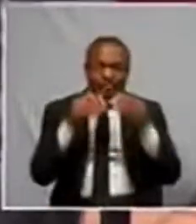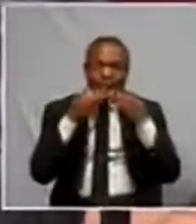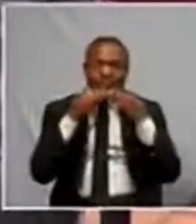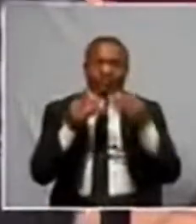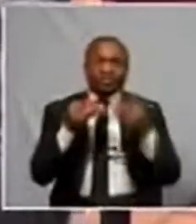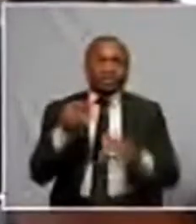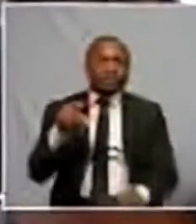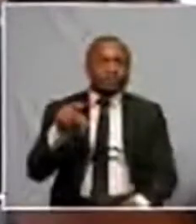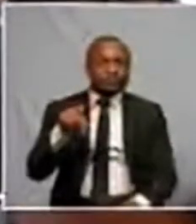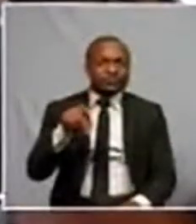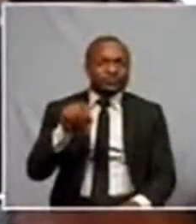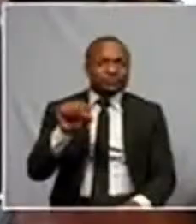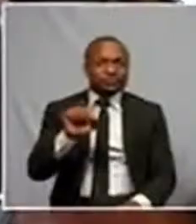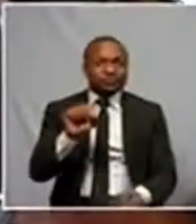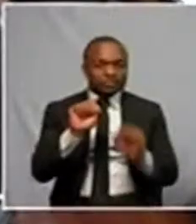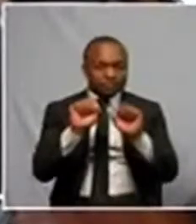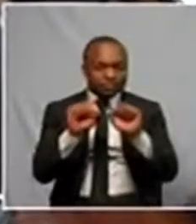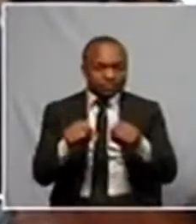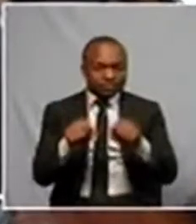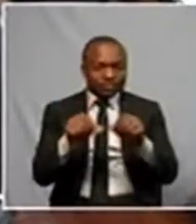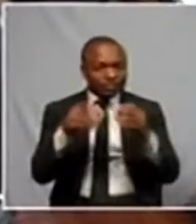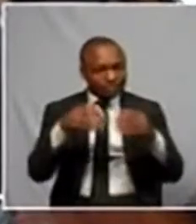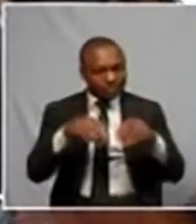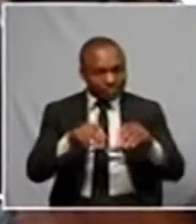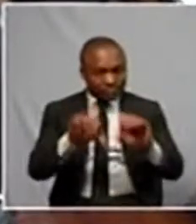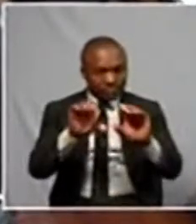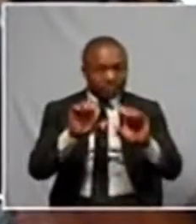PS, you may proceed.